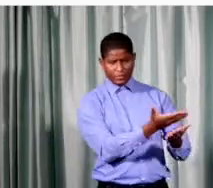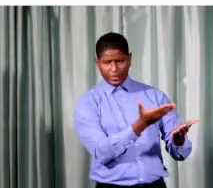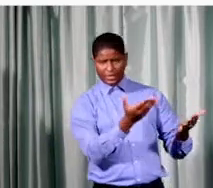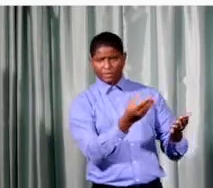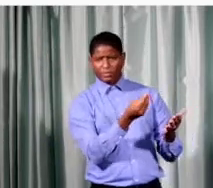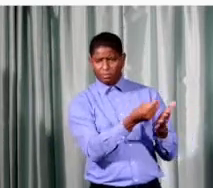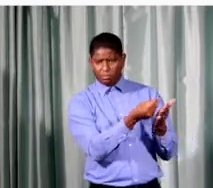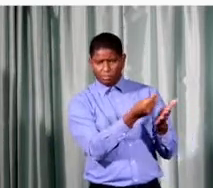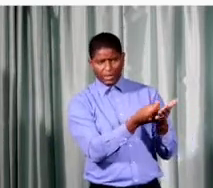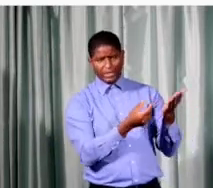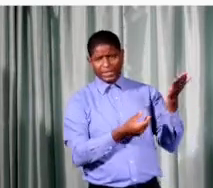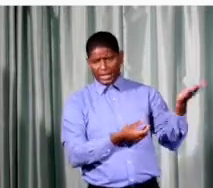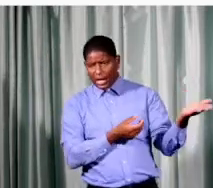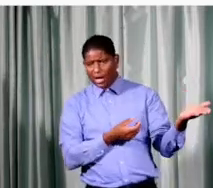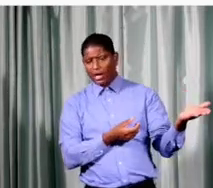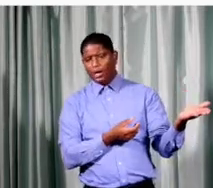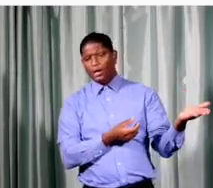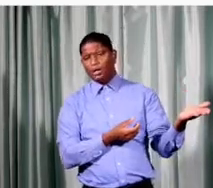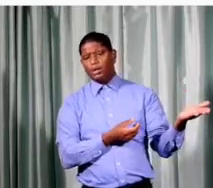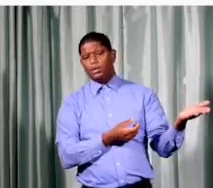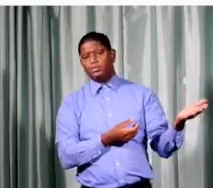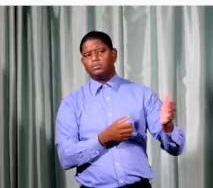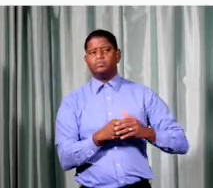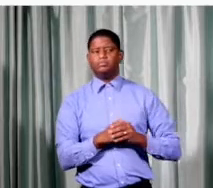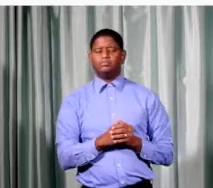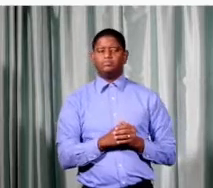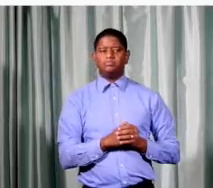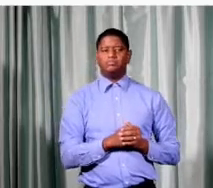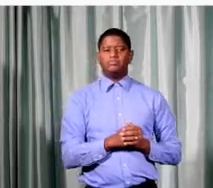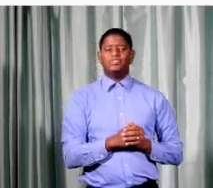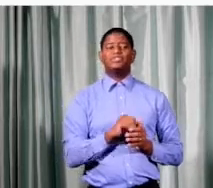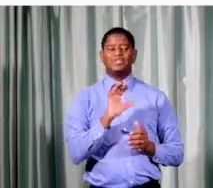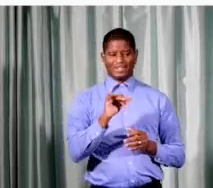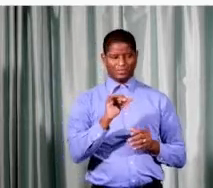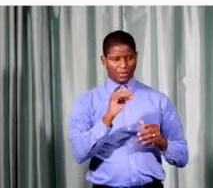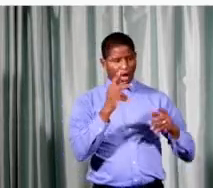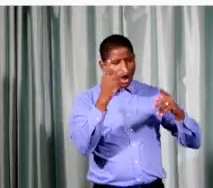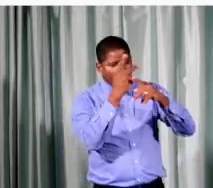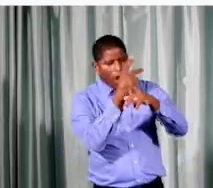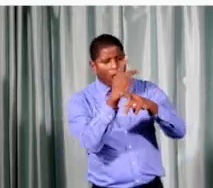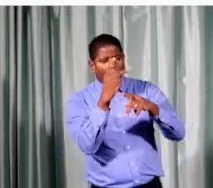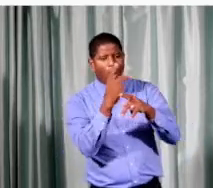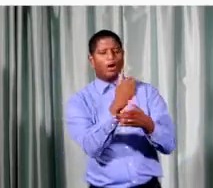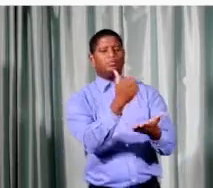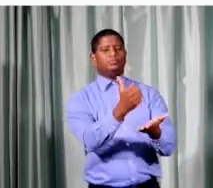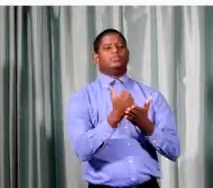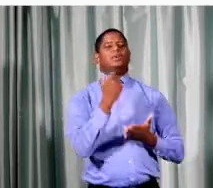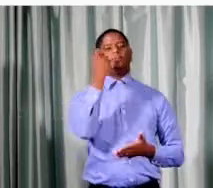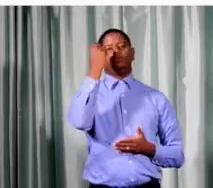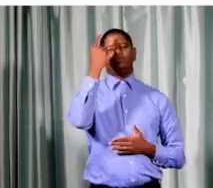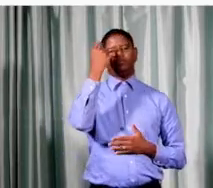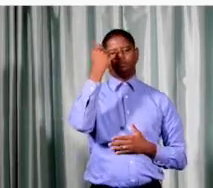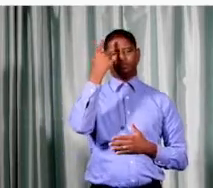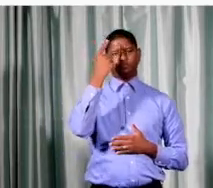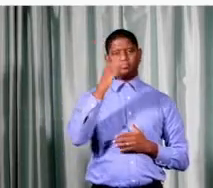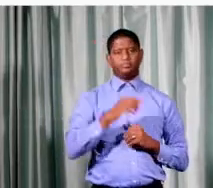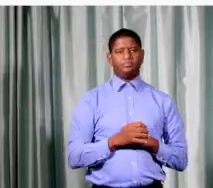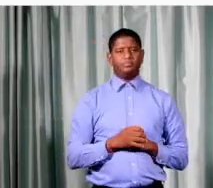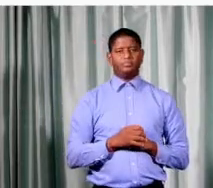If I wasn't doing this, I wouldn't need to take loans. My business would